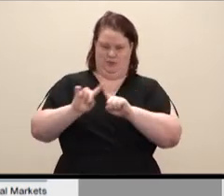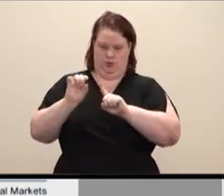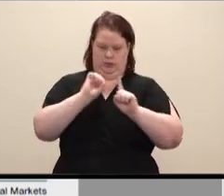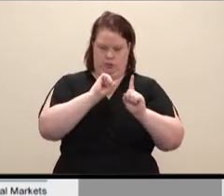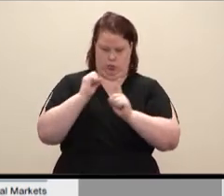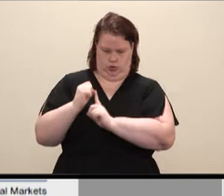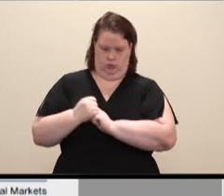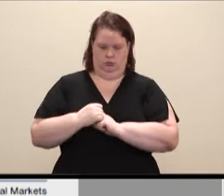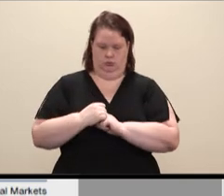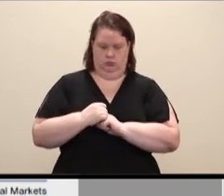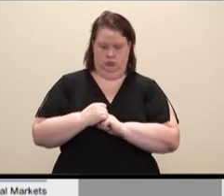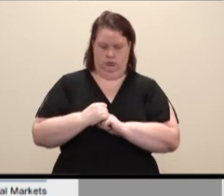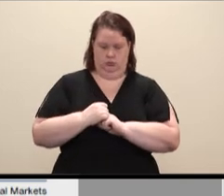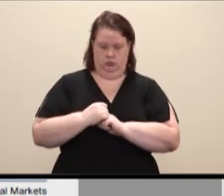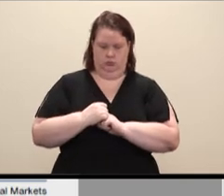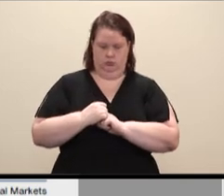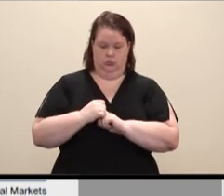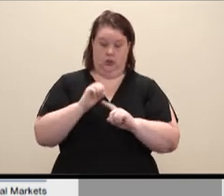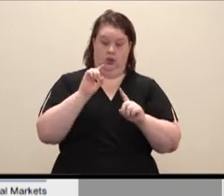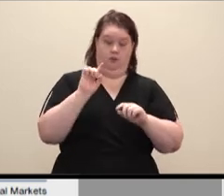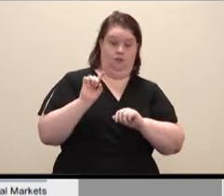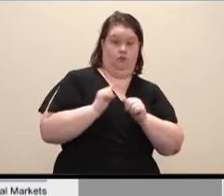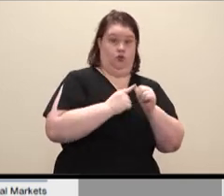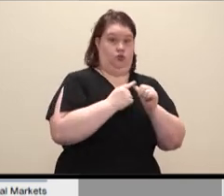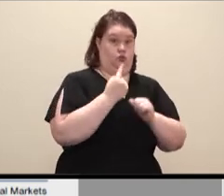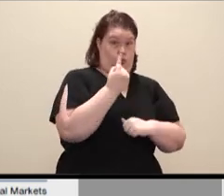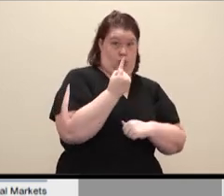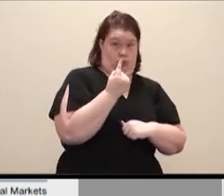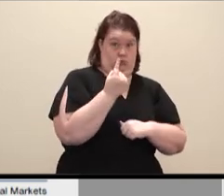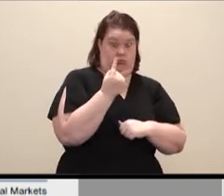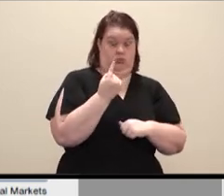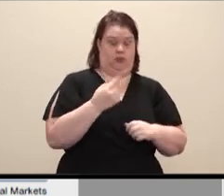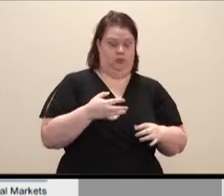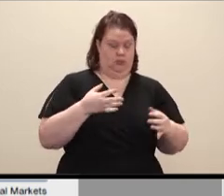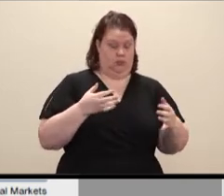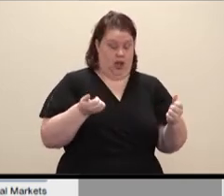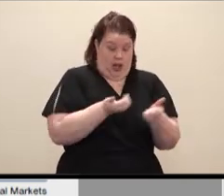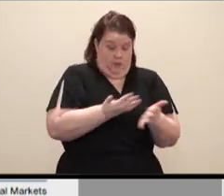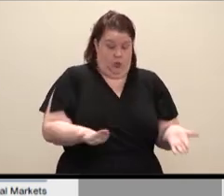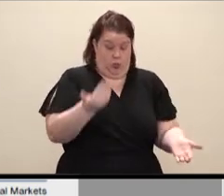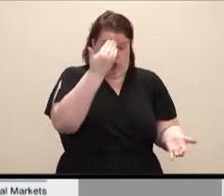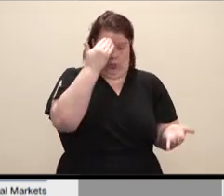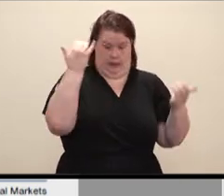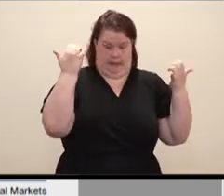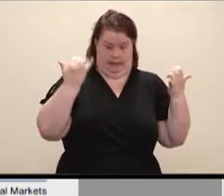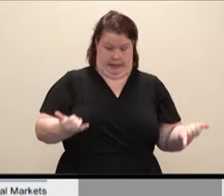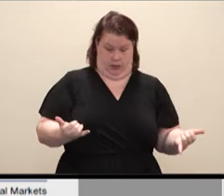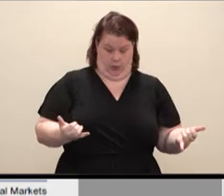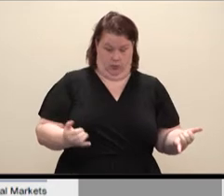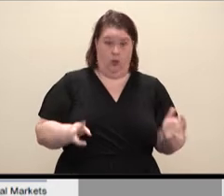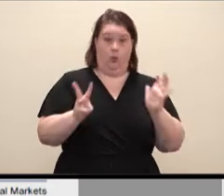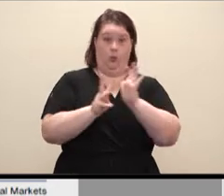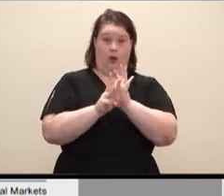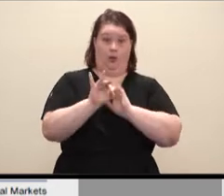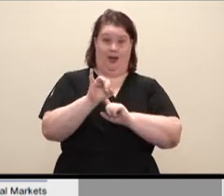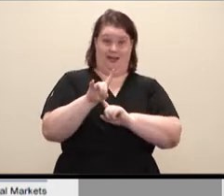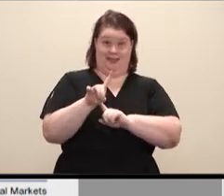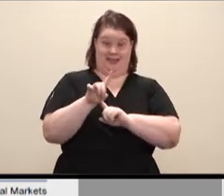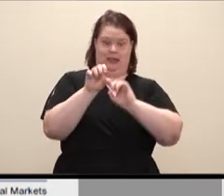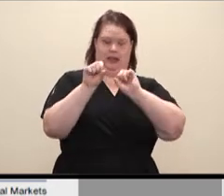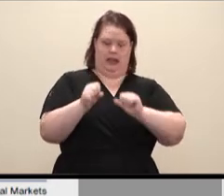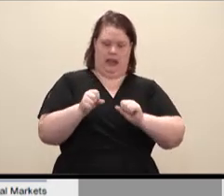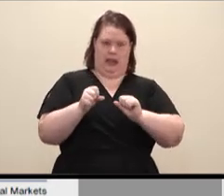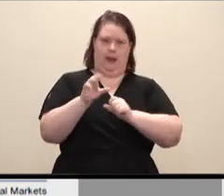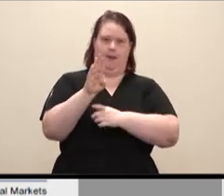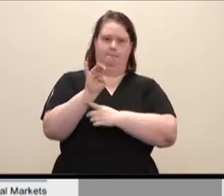The first scenario we did is we said, hey, based upon all the factors we know right now, what's Waco ISD's bond